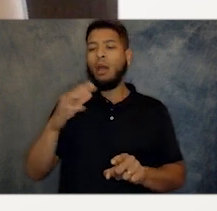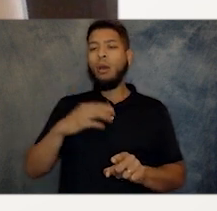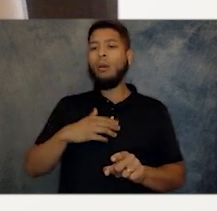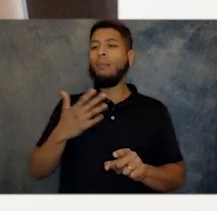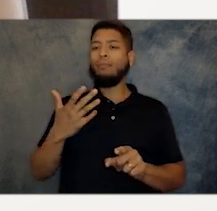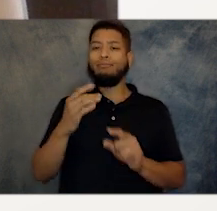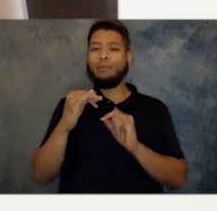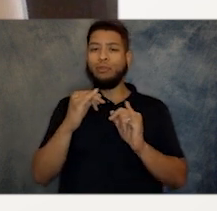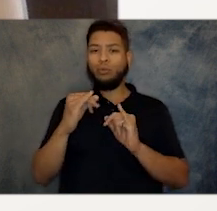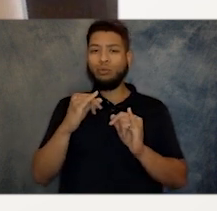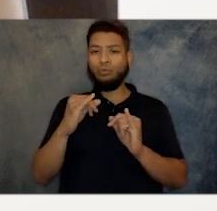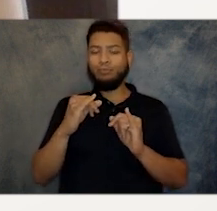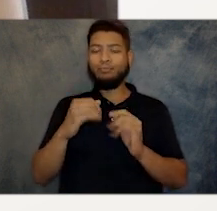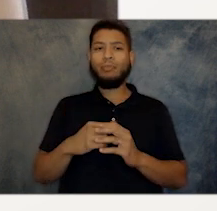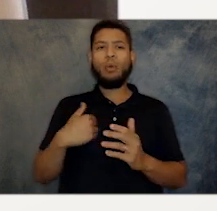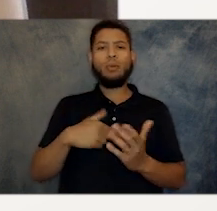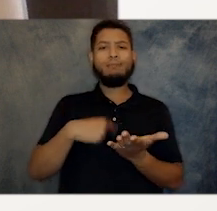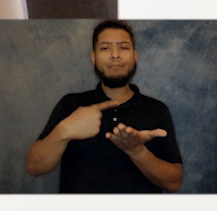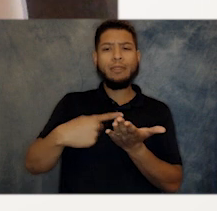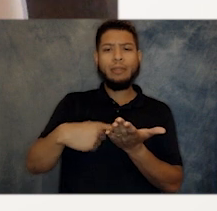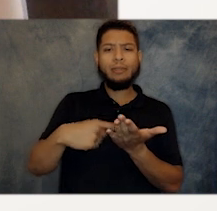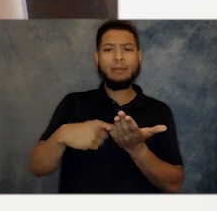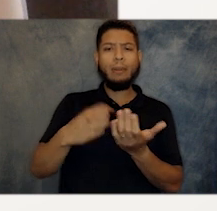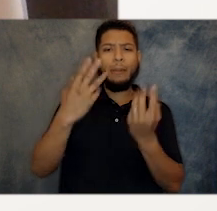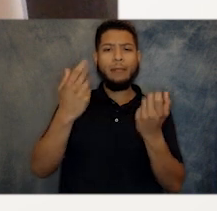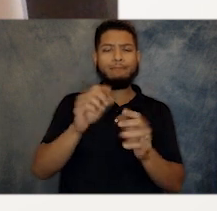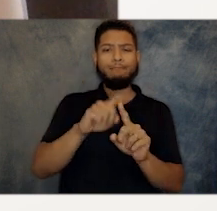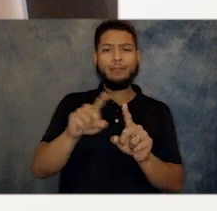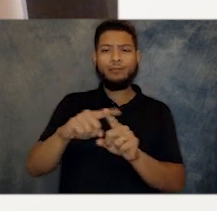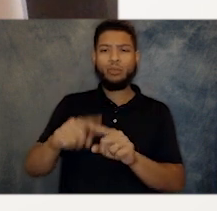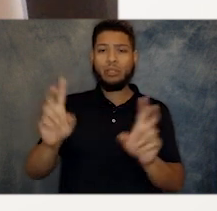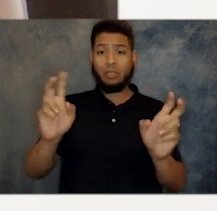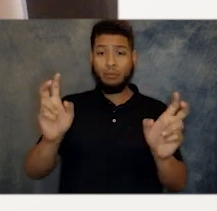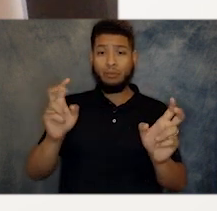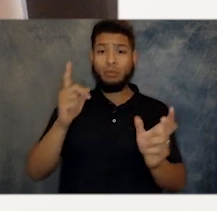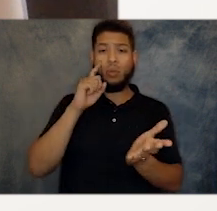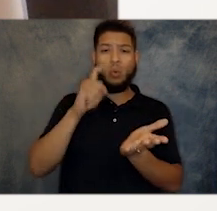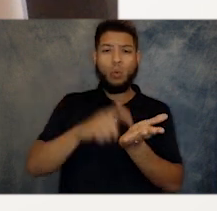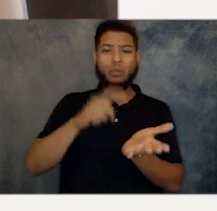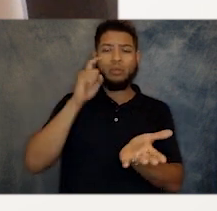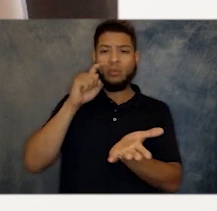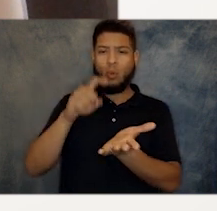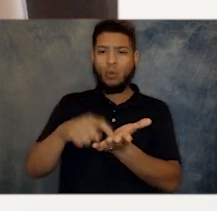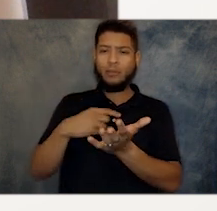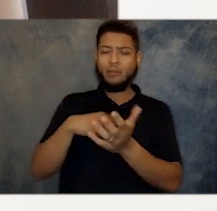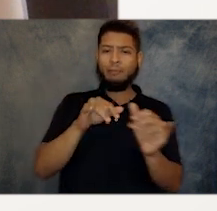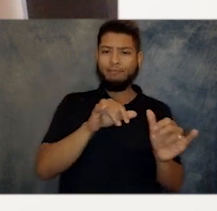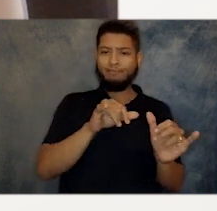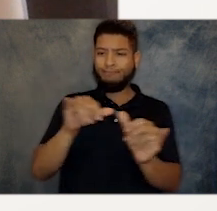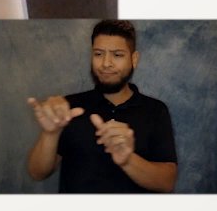disabled poets. Many issues, including poetic form and history, are discussed in the